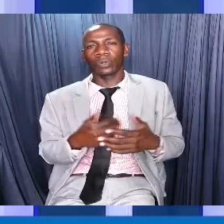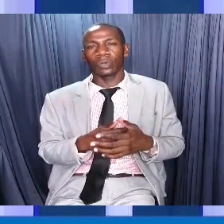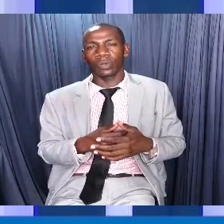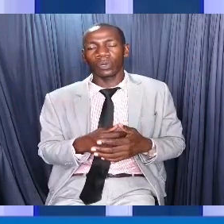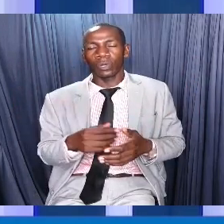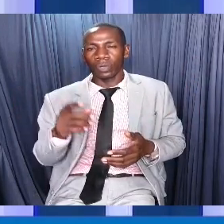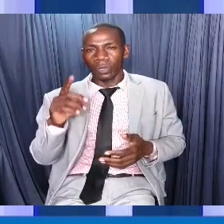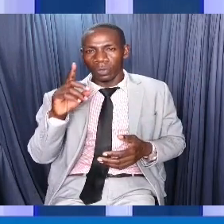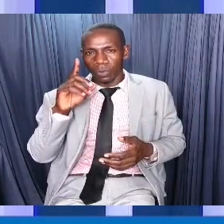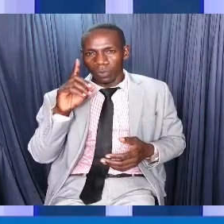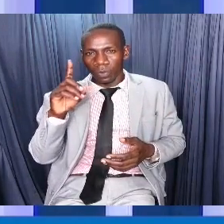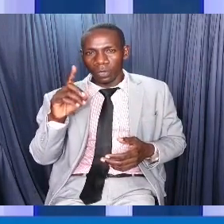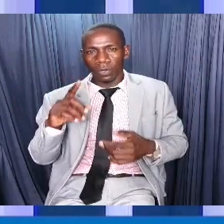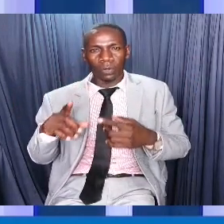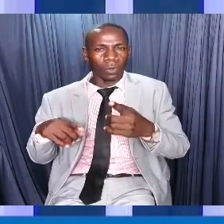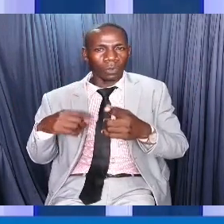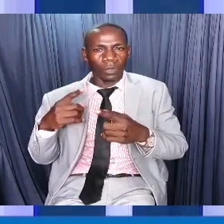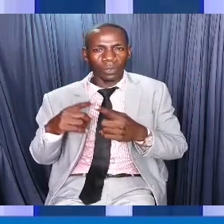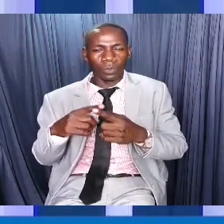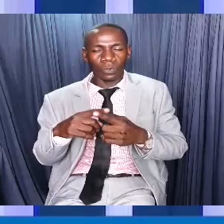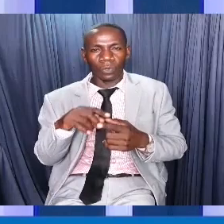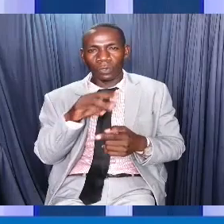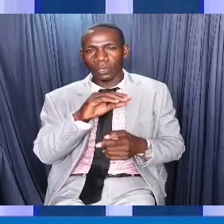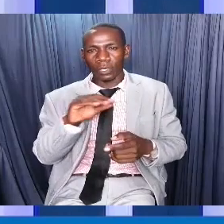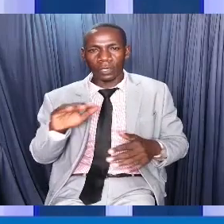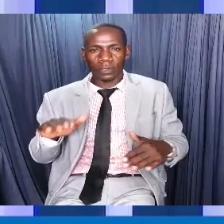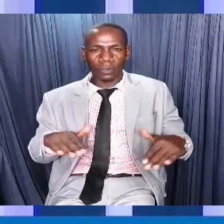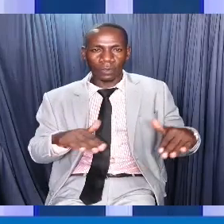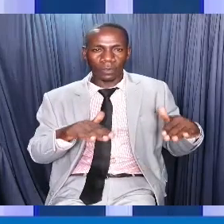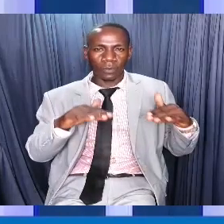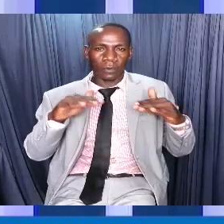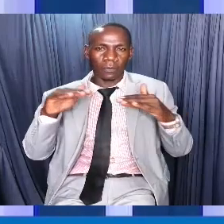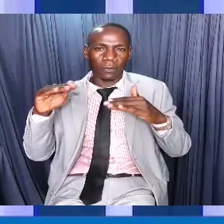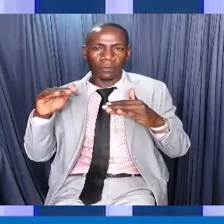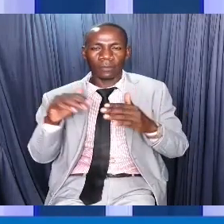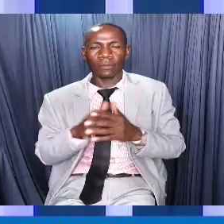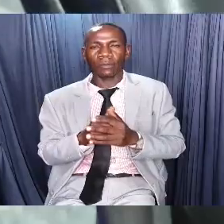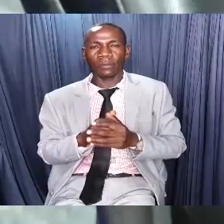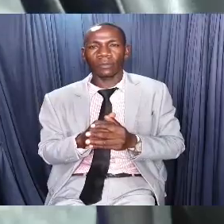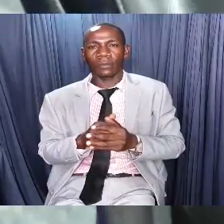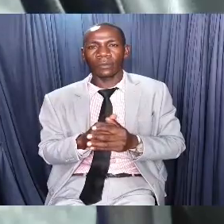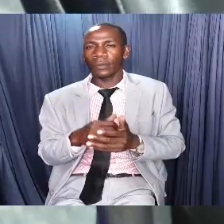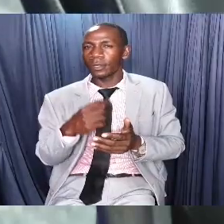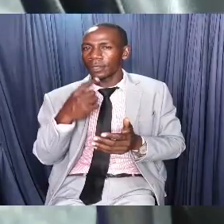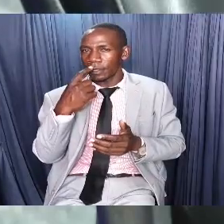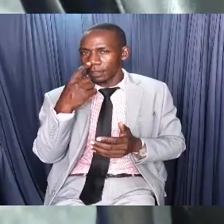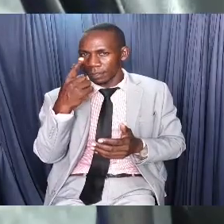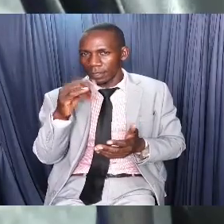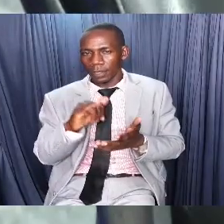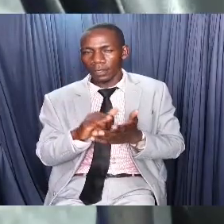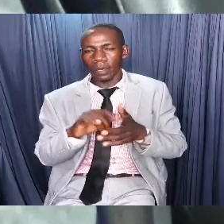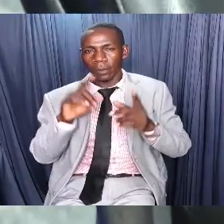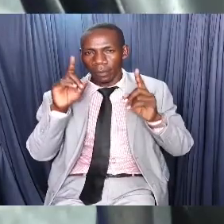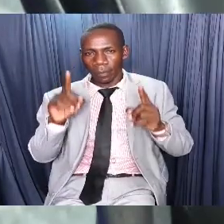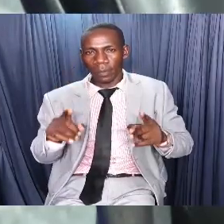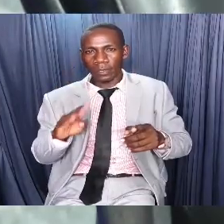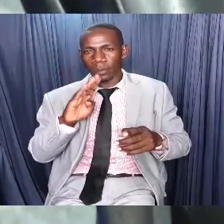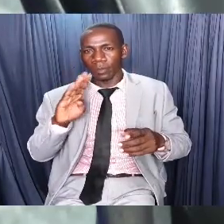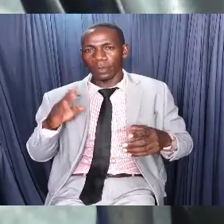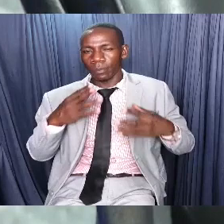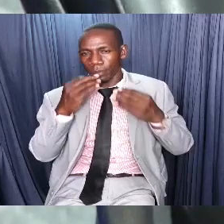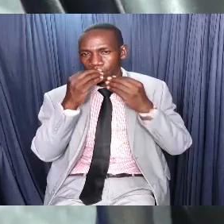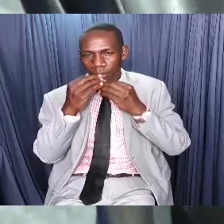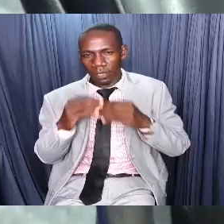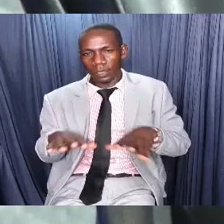people. Mmoja alimwendea Mungu huko amejikweza. One went to God exalting himself. Anaona ni haki abarikiwe. He feels it's right for him